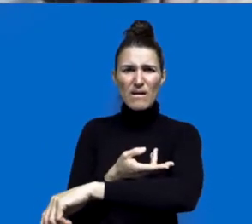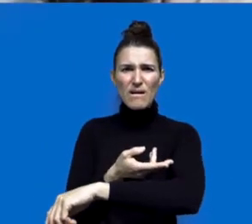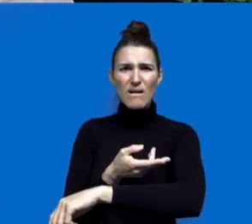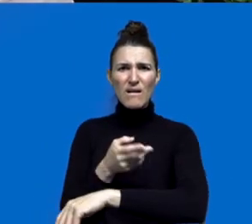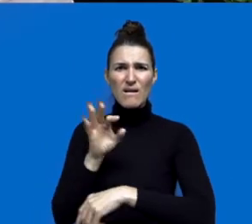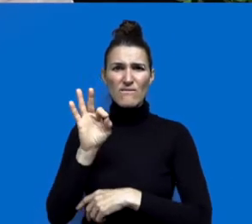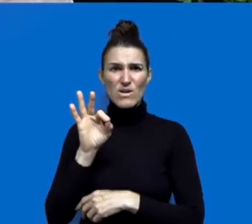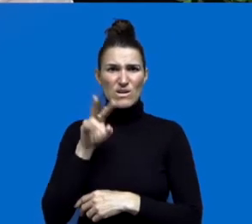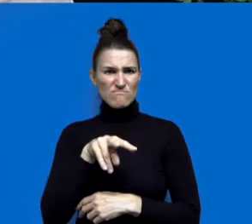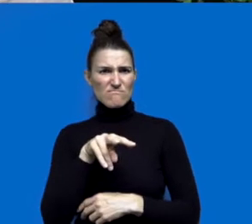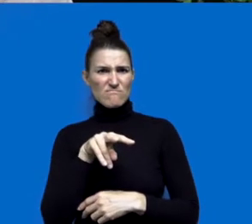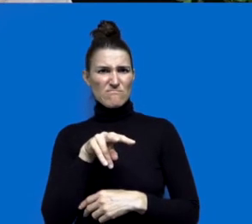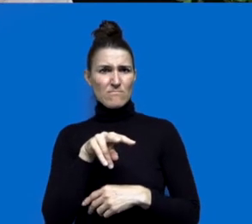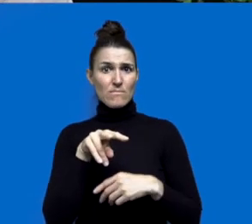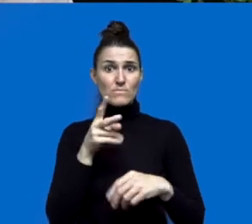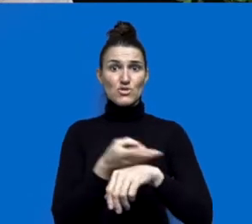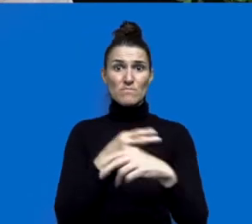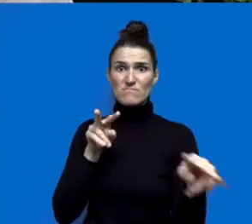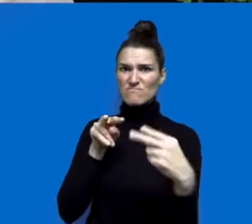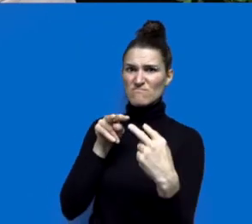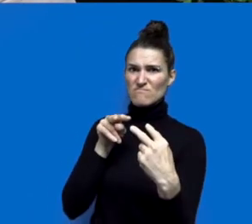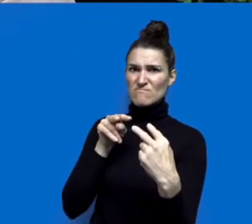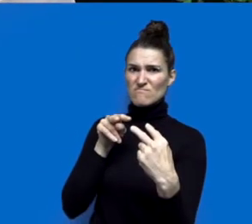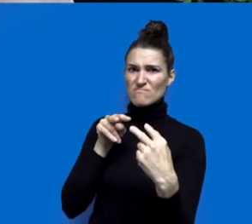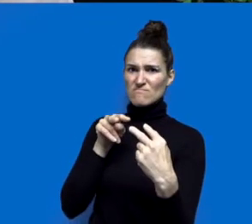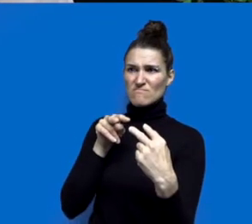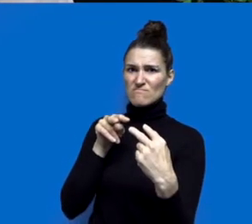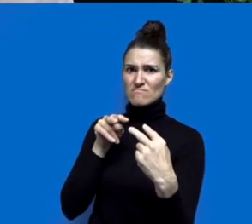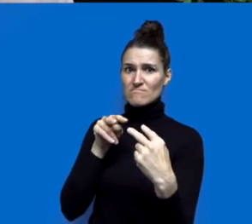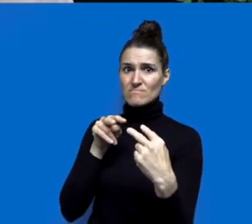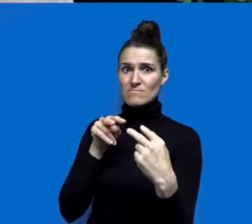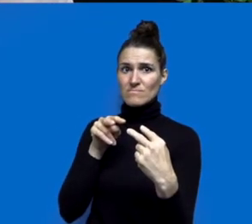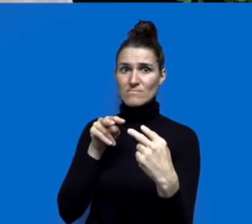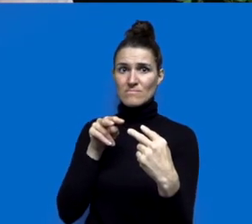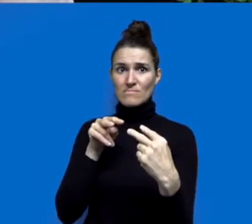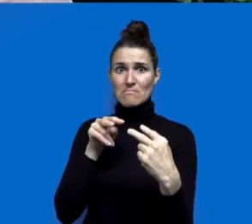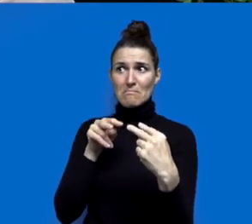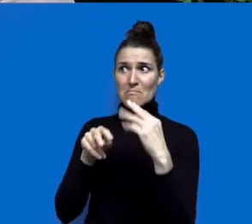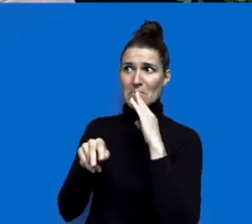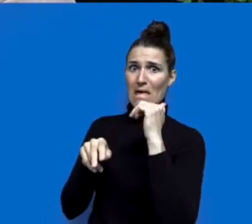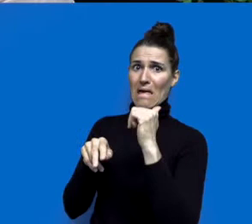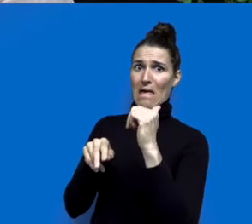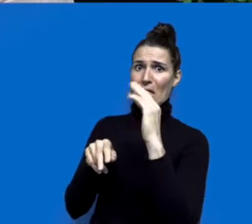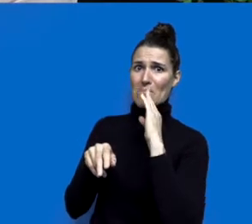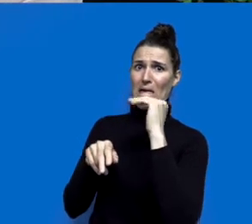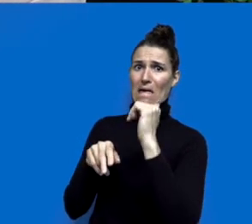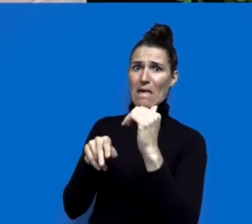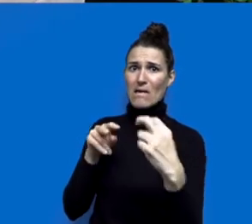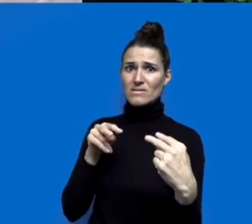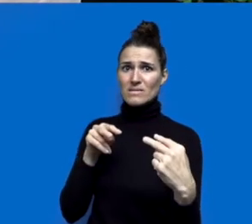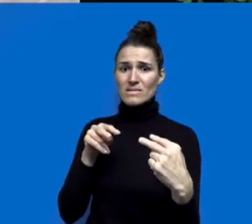And Fern looked at the sheep, and the sheep looked at Fern, and the sheep said, "Bah,